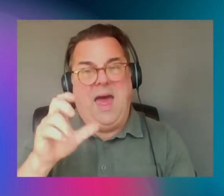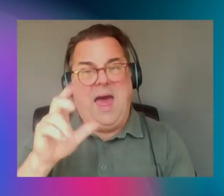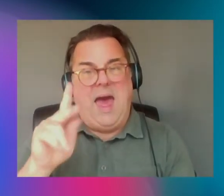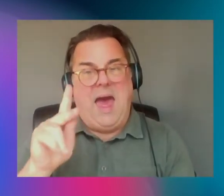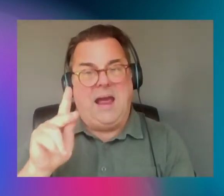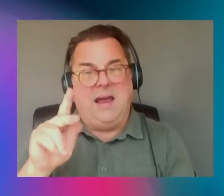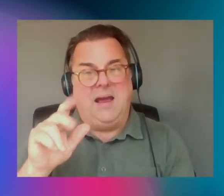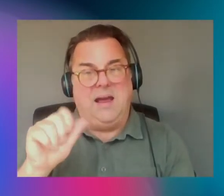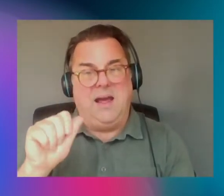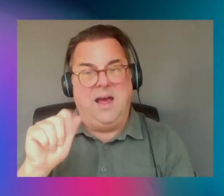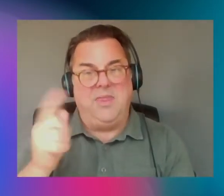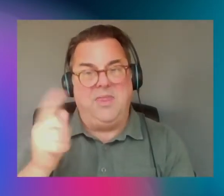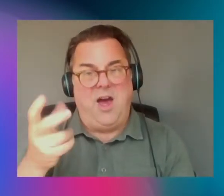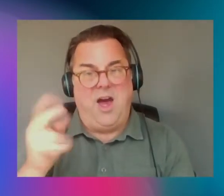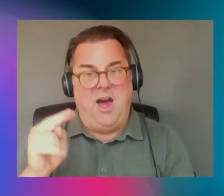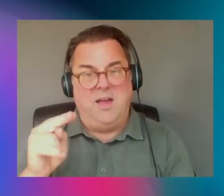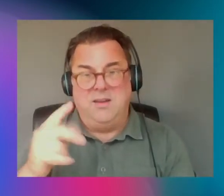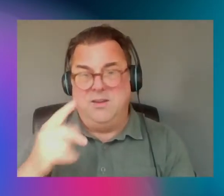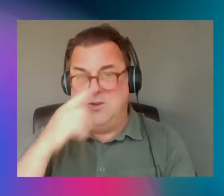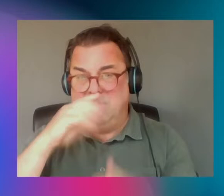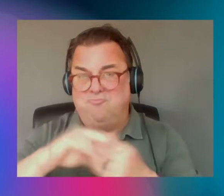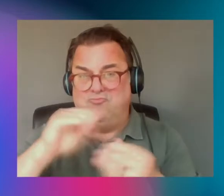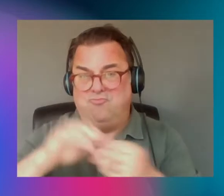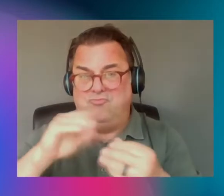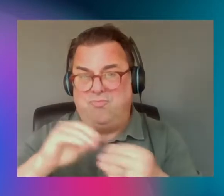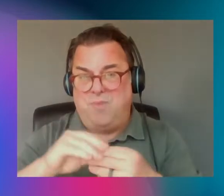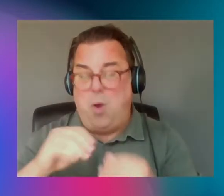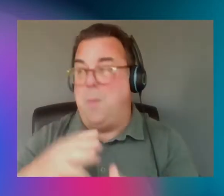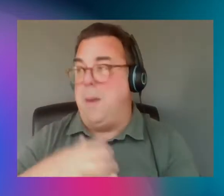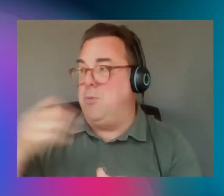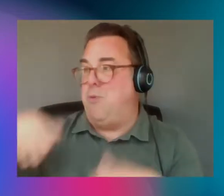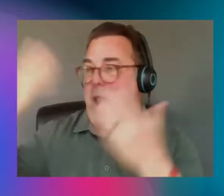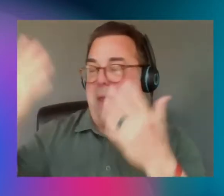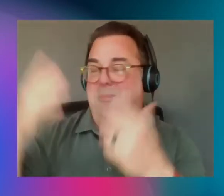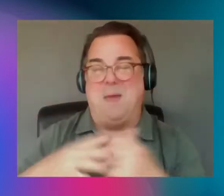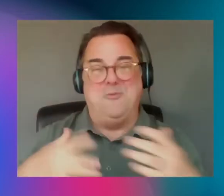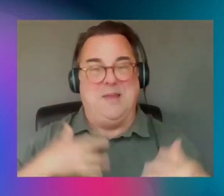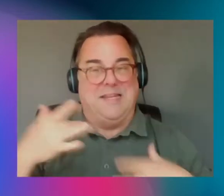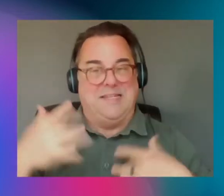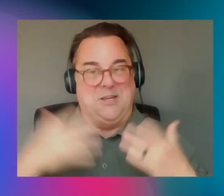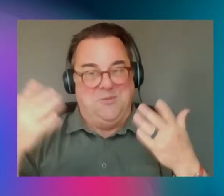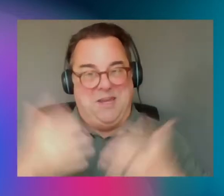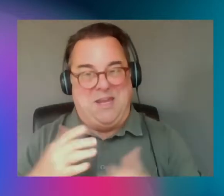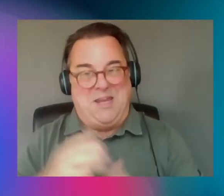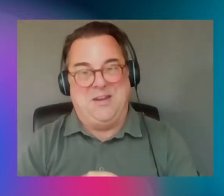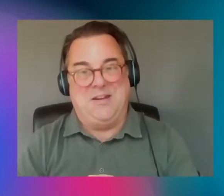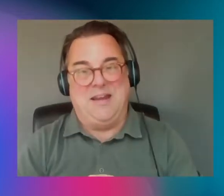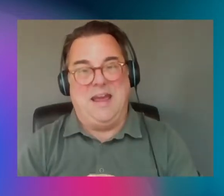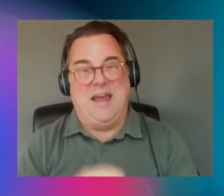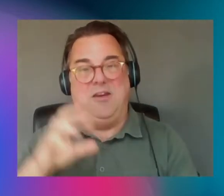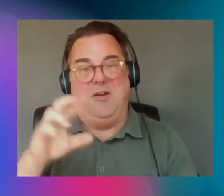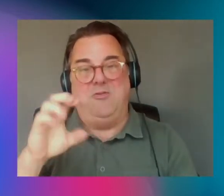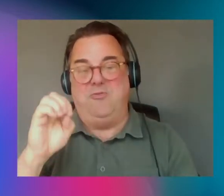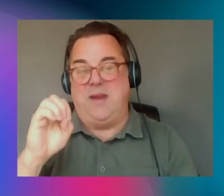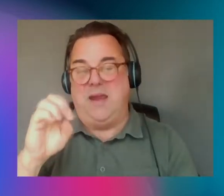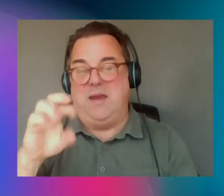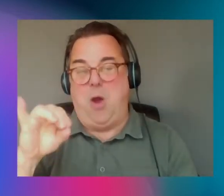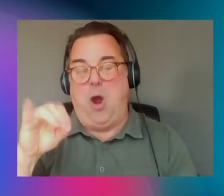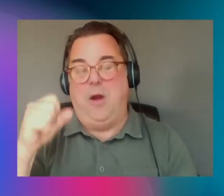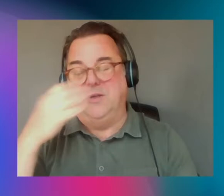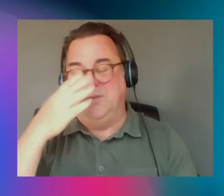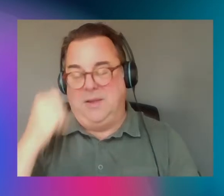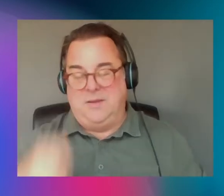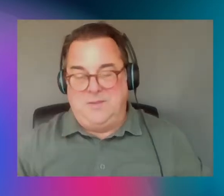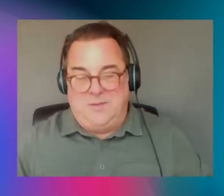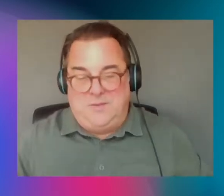like to touch base on that? I think that is so glad you brought exciting. it up. So actually really excited to be here at Remars because one, we have a fabulous